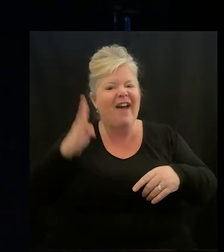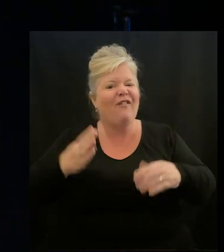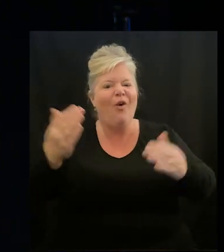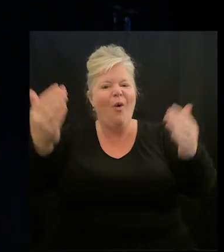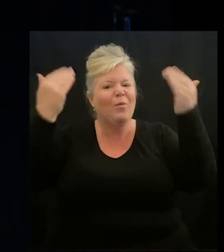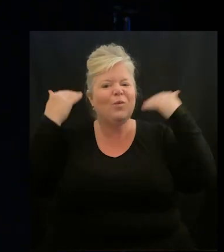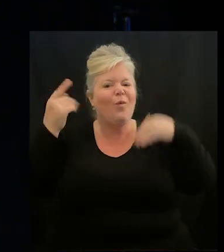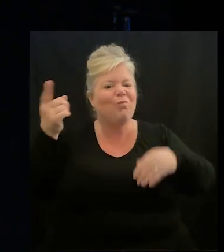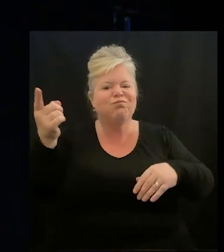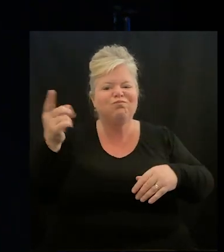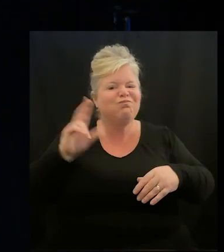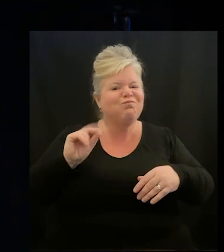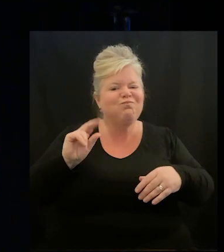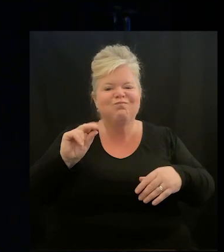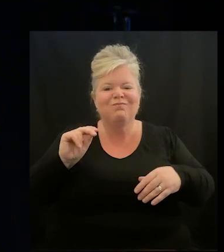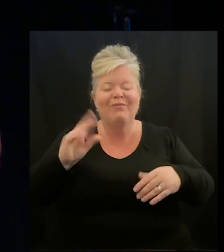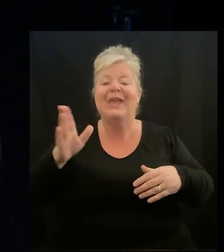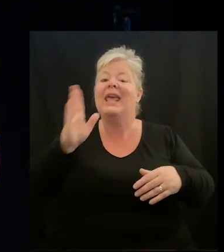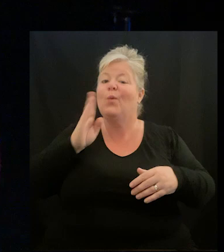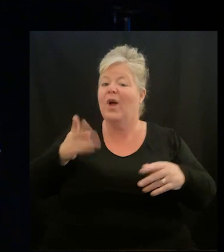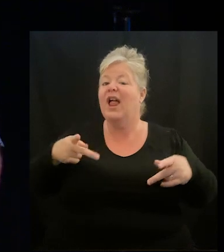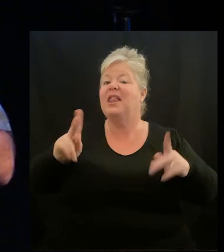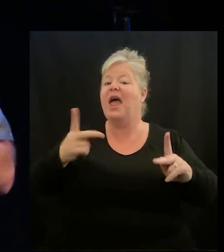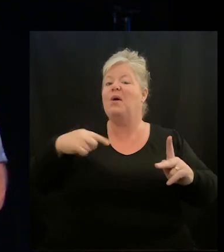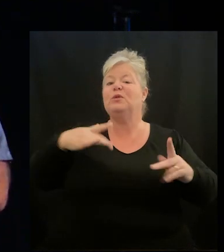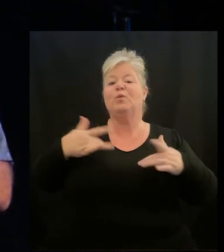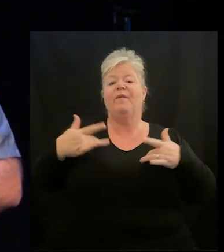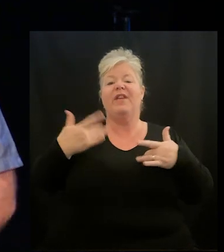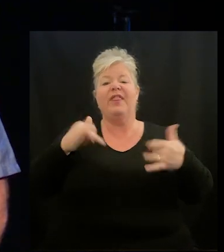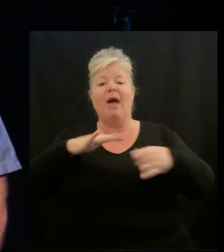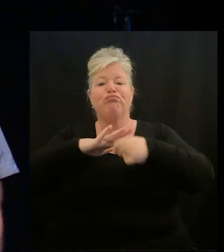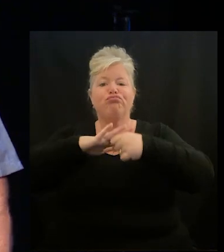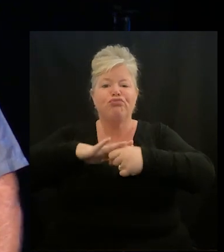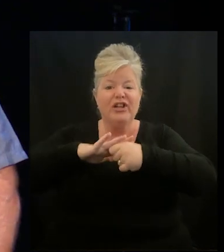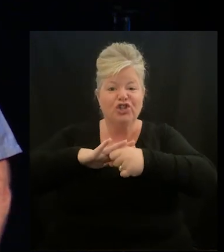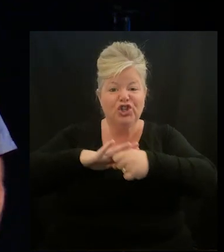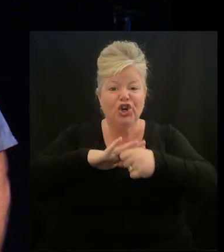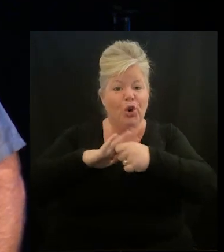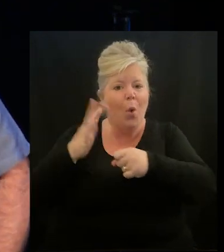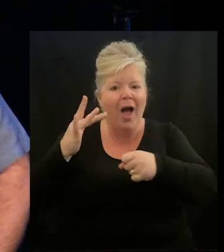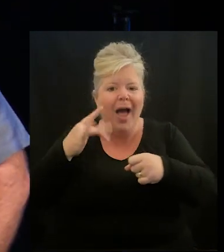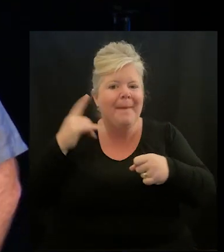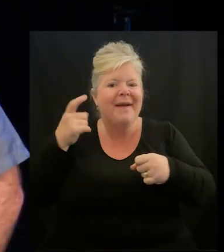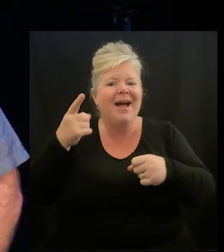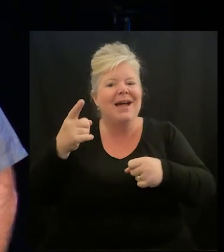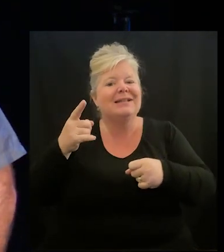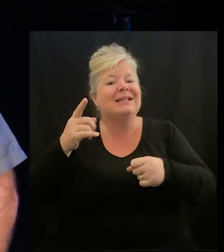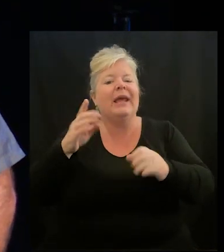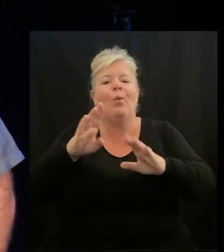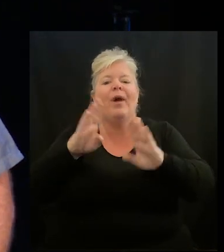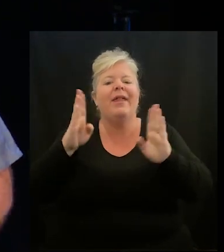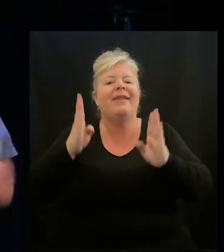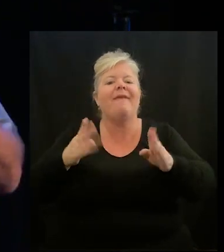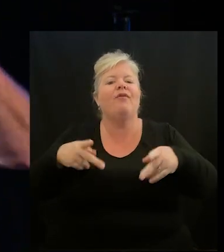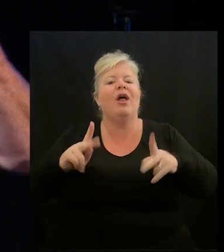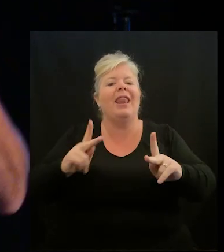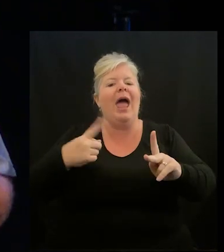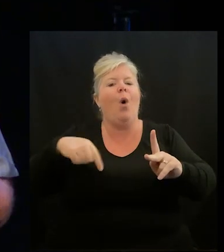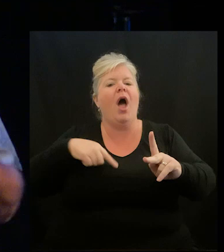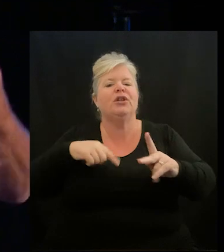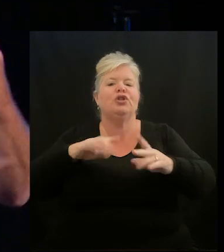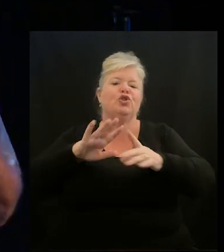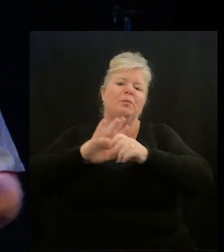our situation. He will allow us to feel the pressure to let us know that he will never, ever allow us to